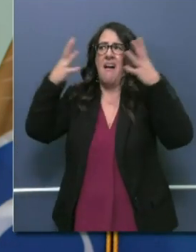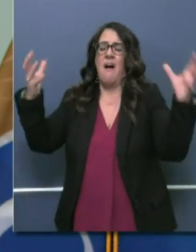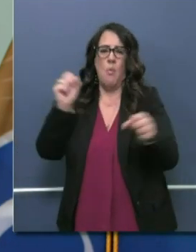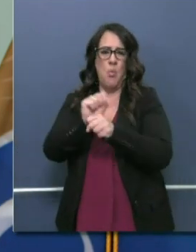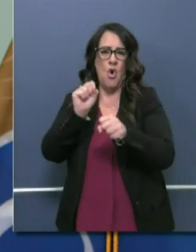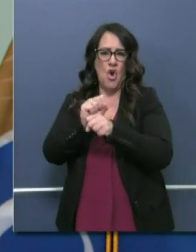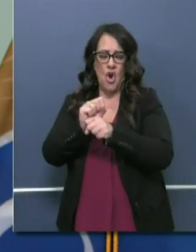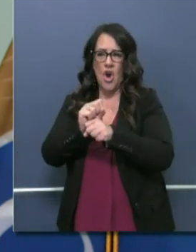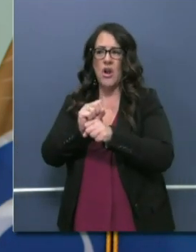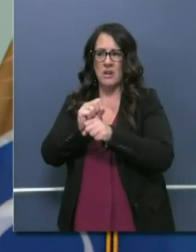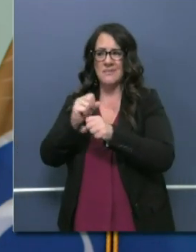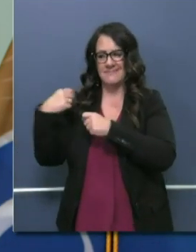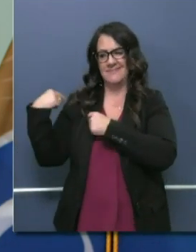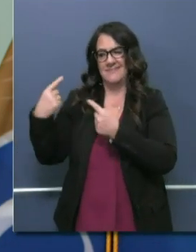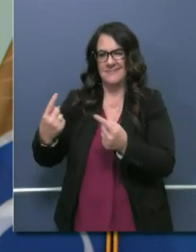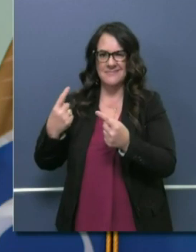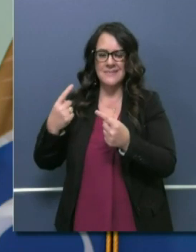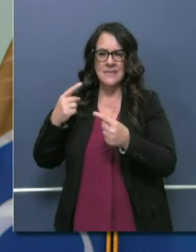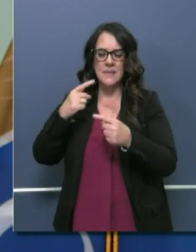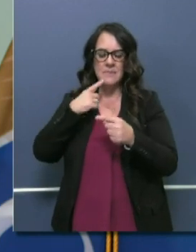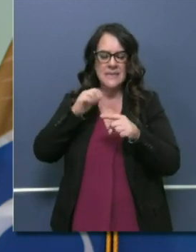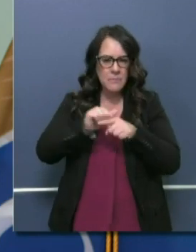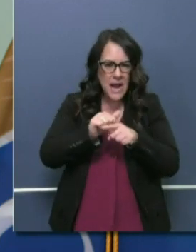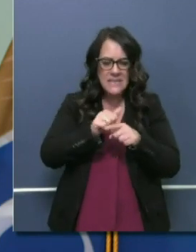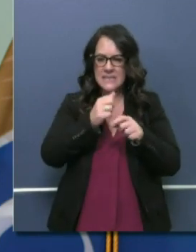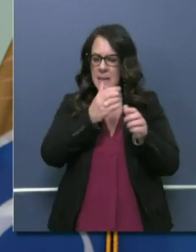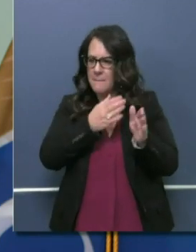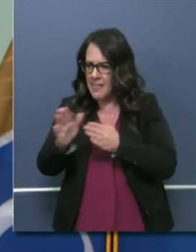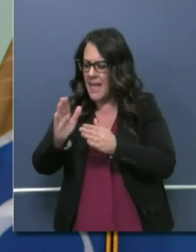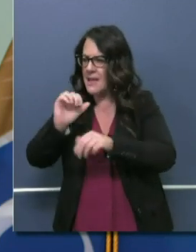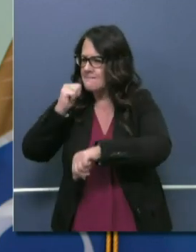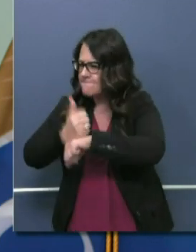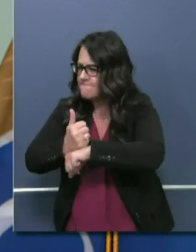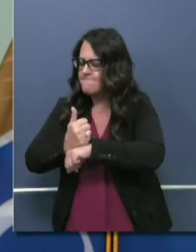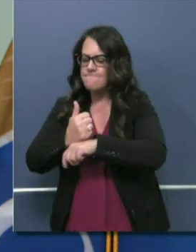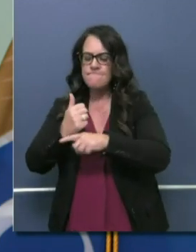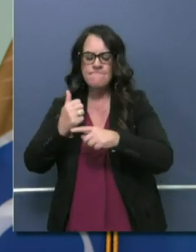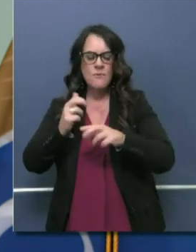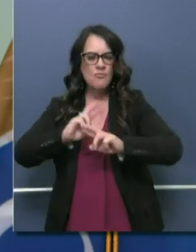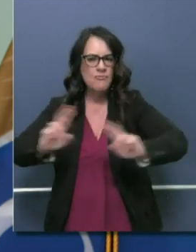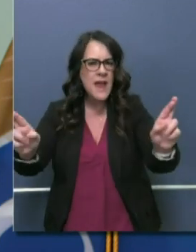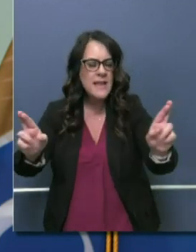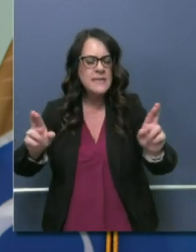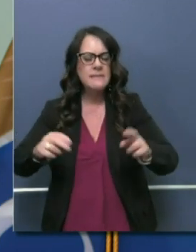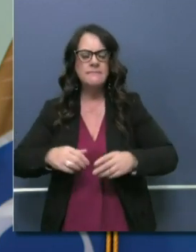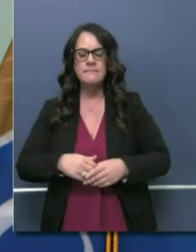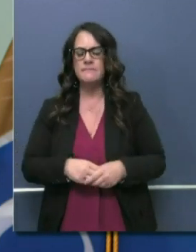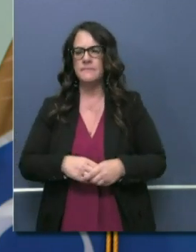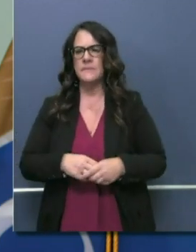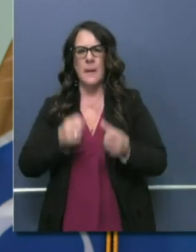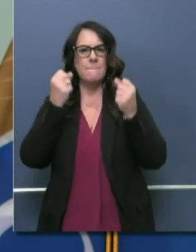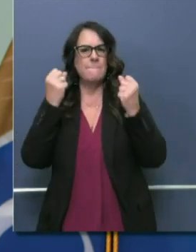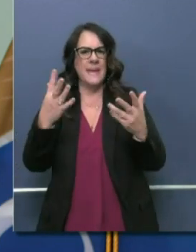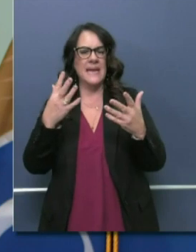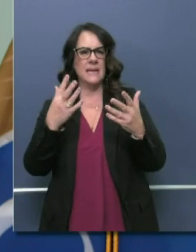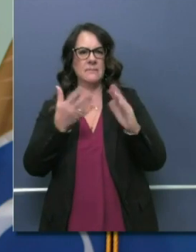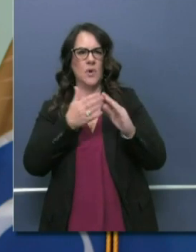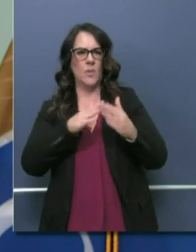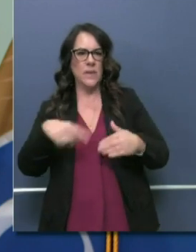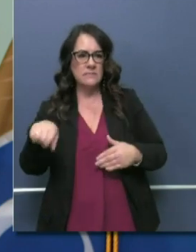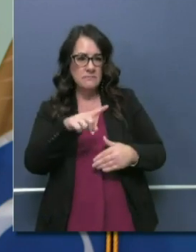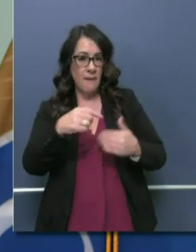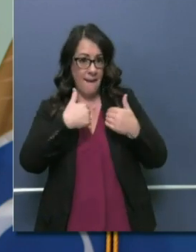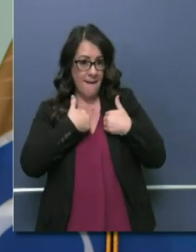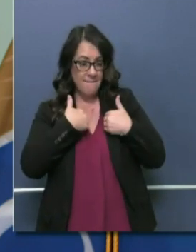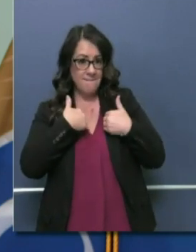go. And so I have great expectation that you're going to see a lot of these communities with local